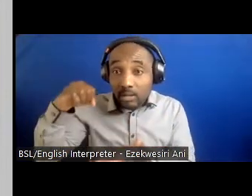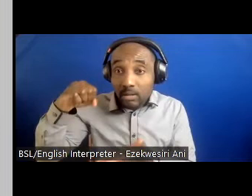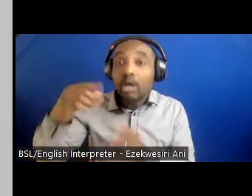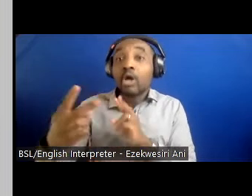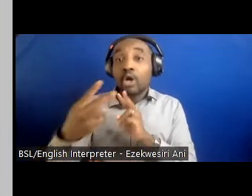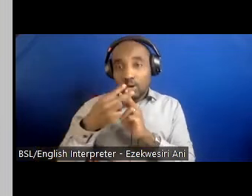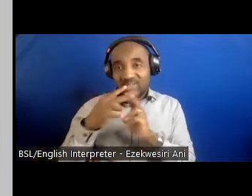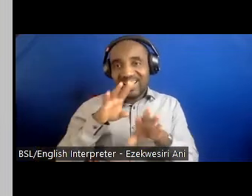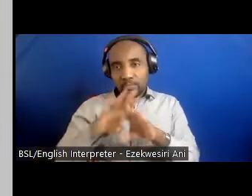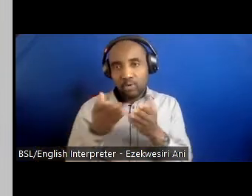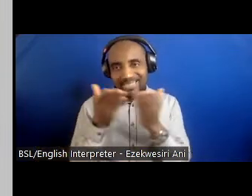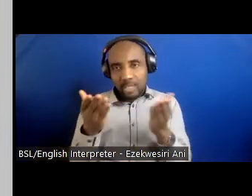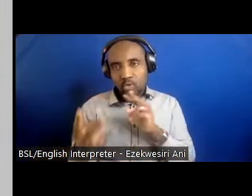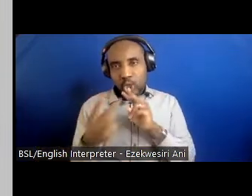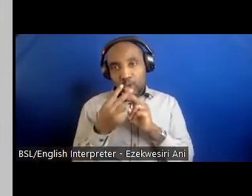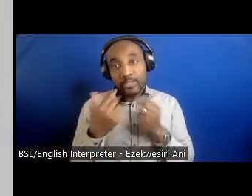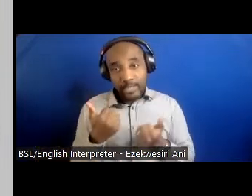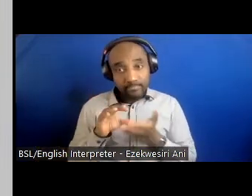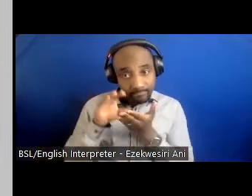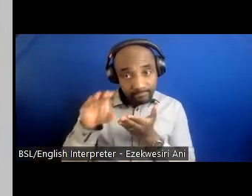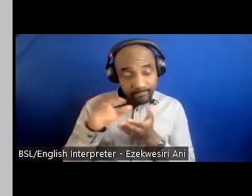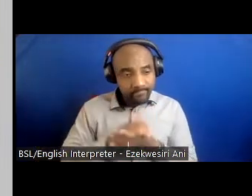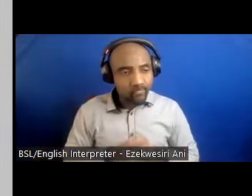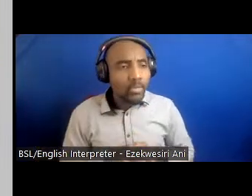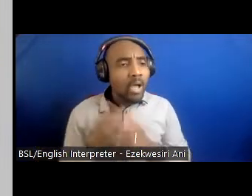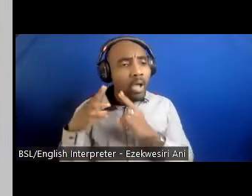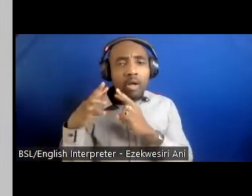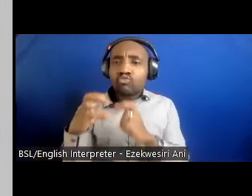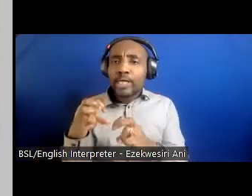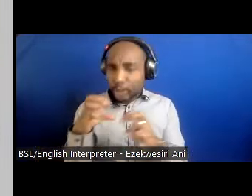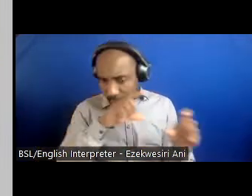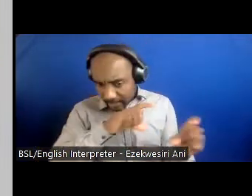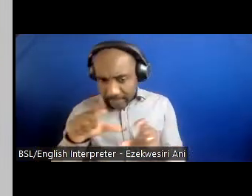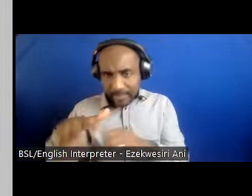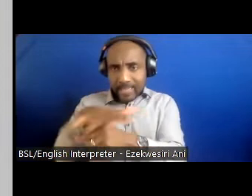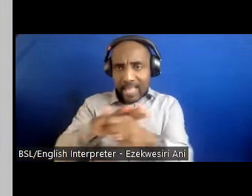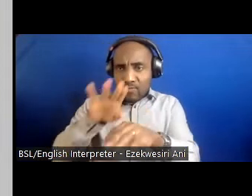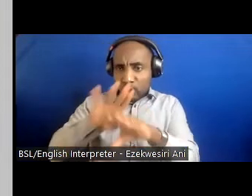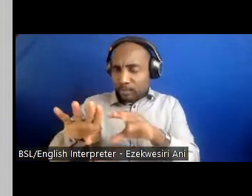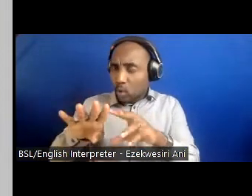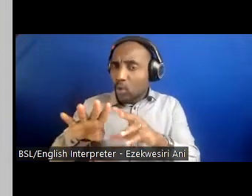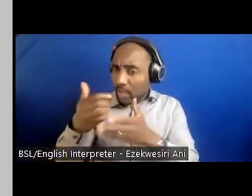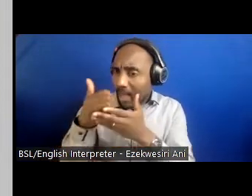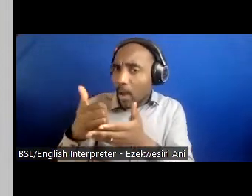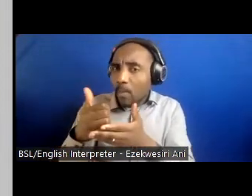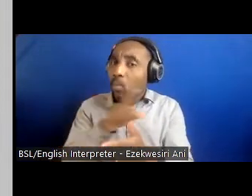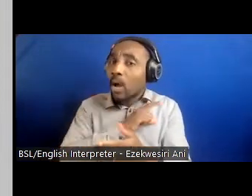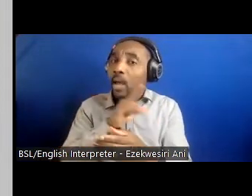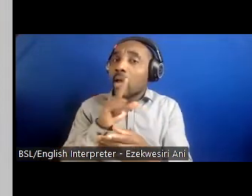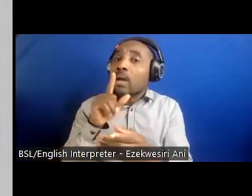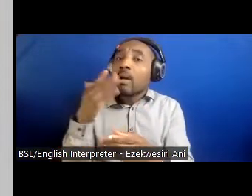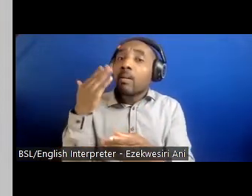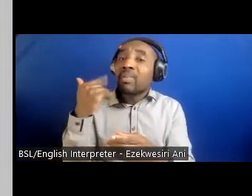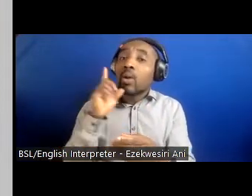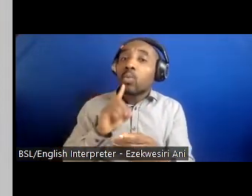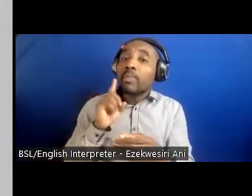Equals. Our research has continued to support the sector, including research into participation experiences of Black women